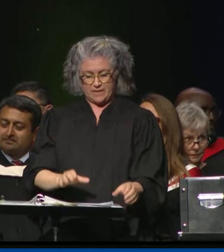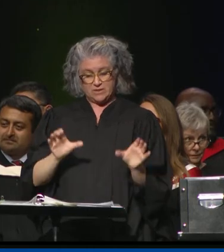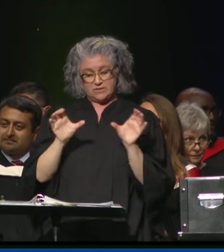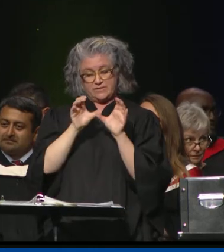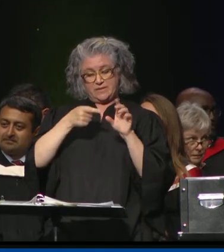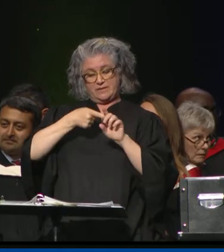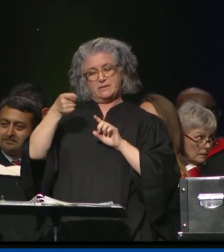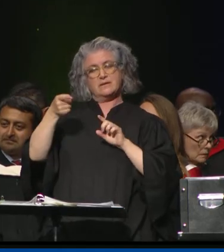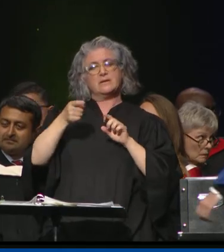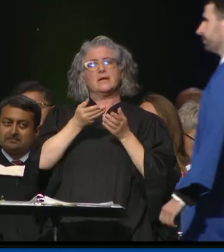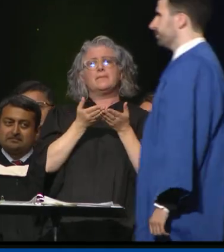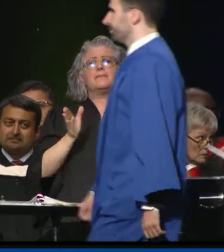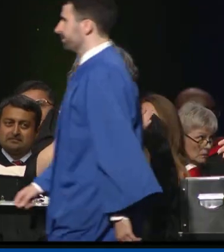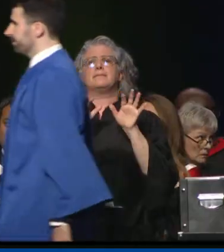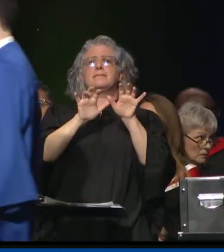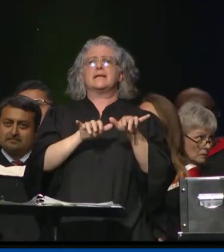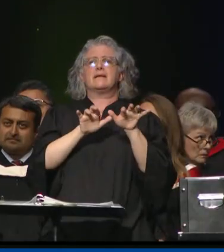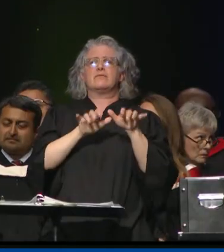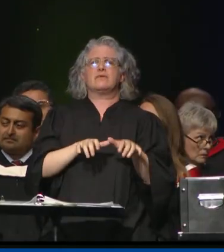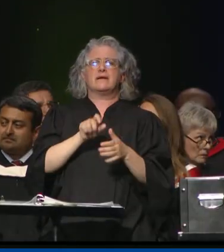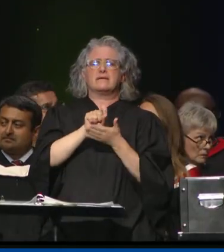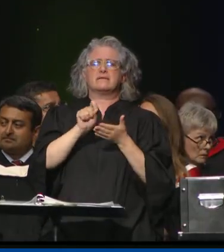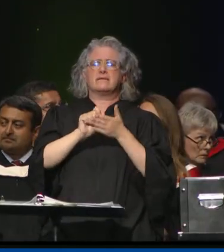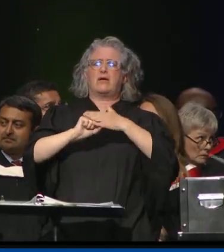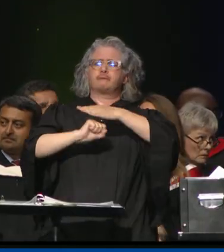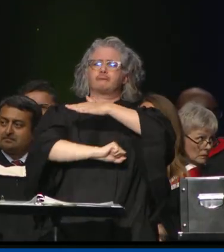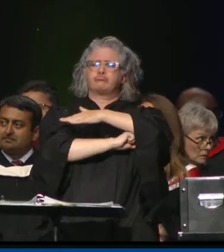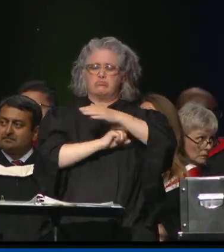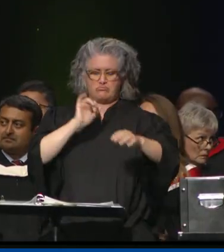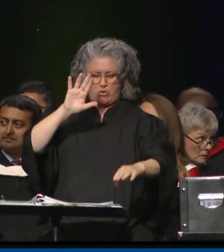Certificate in Media Writing Fundamentals, Mark Ferguson.